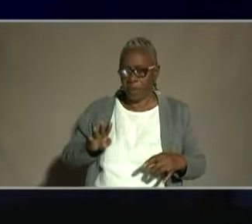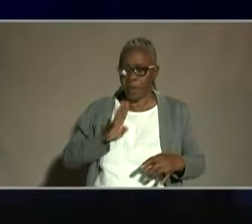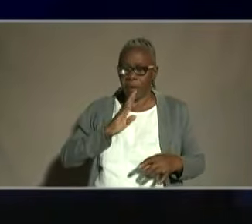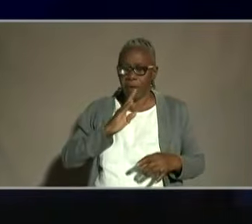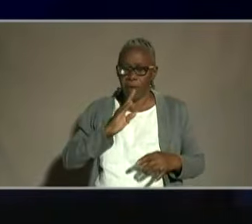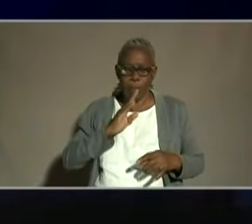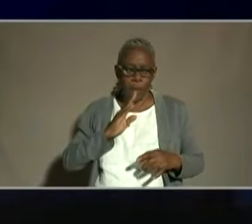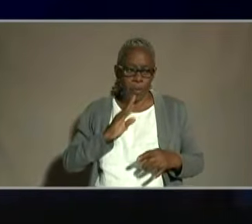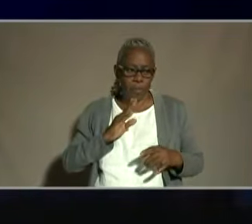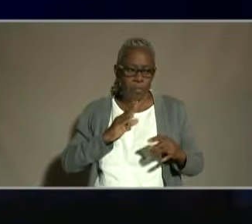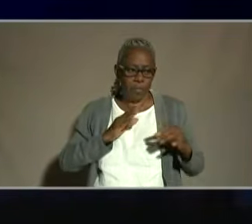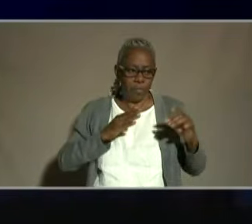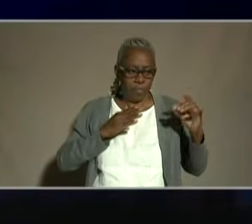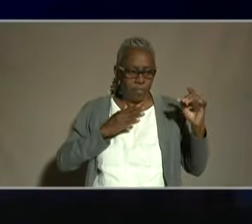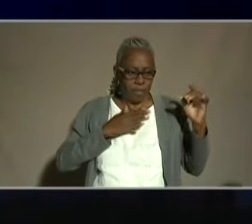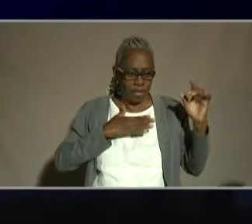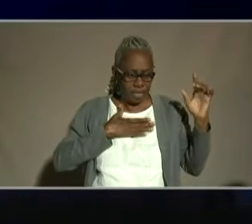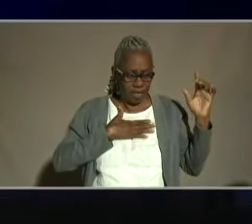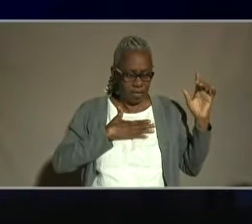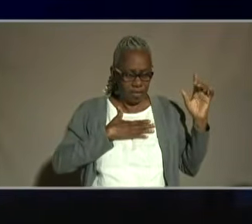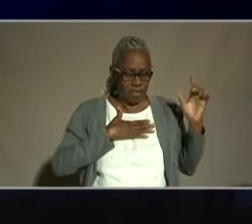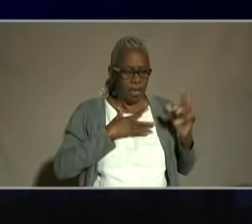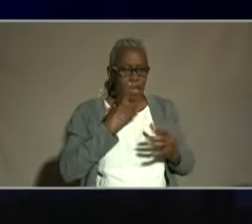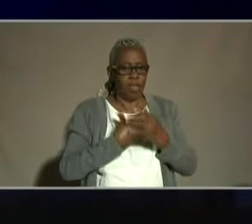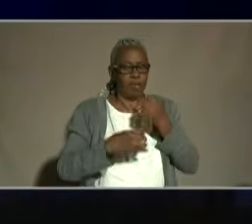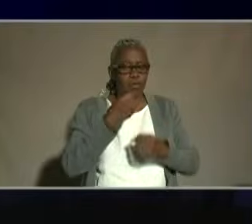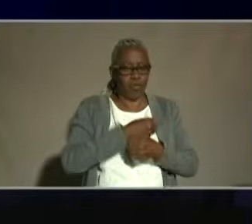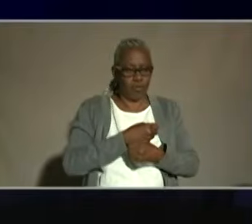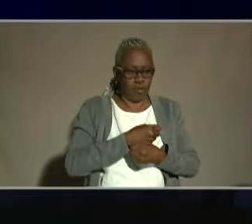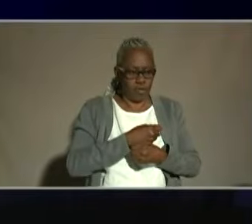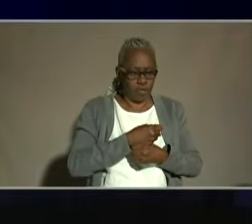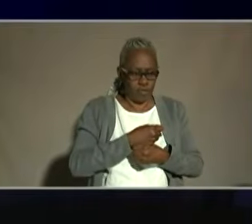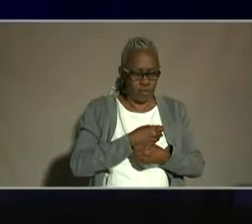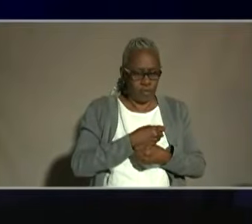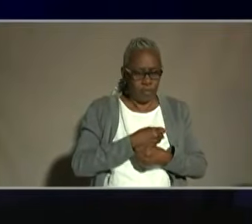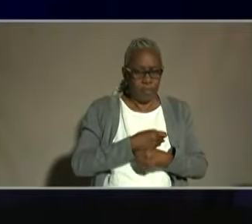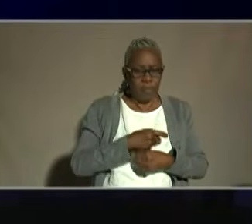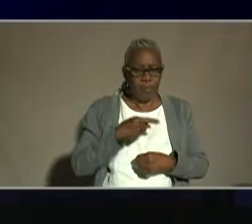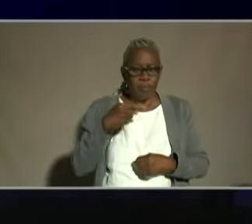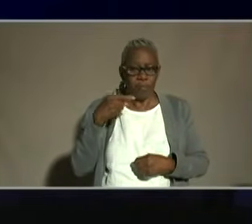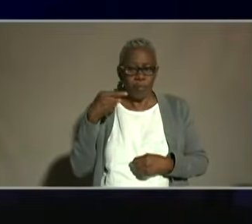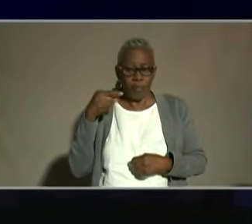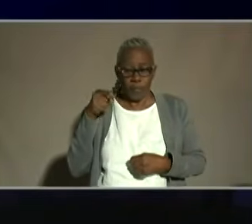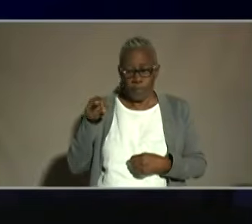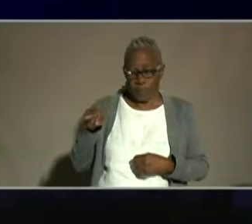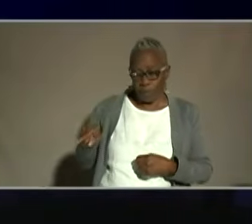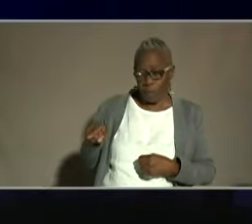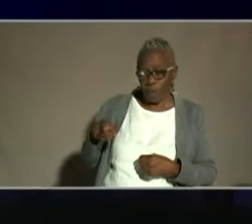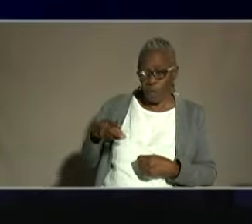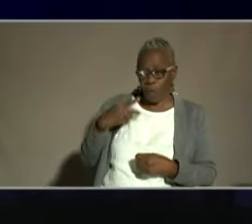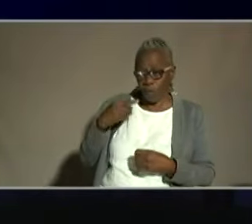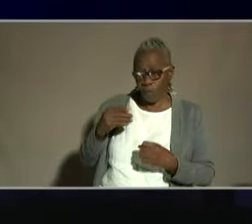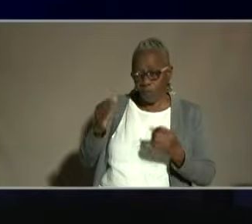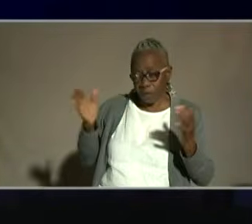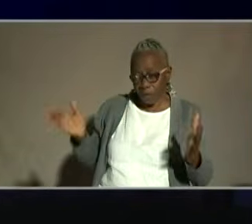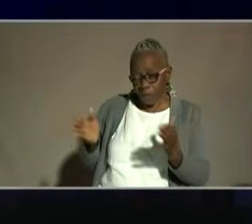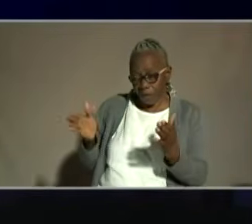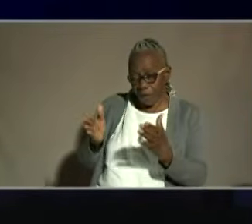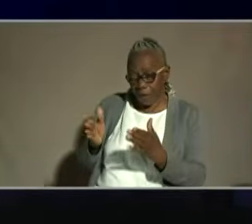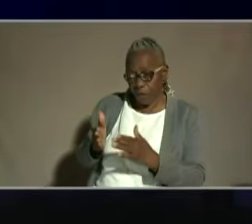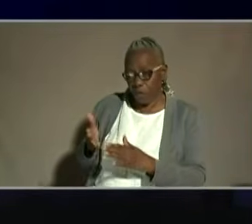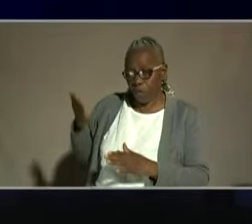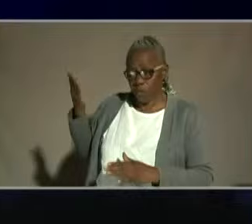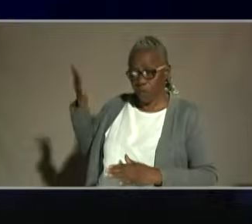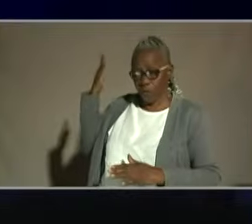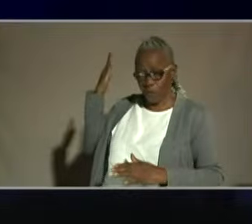integrity and trust. He was an advisor to a former Minister of Finance